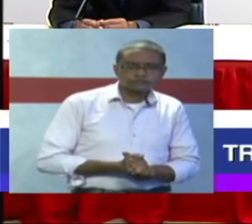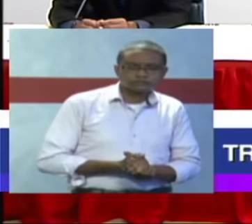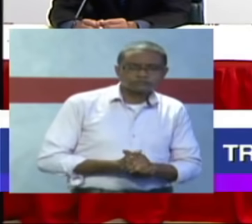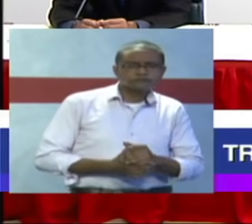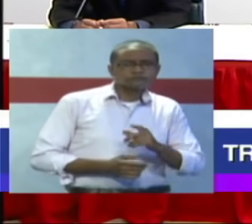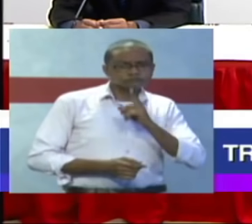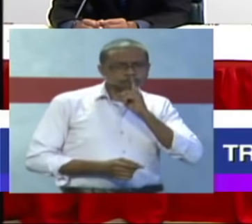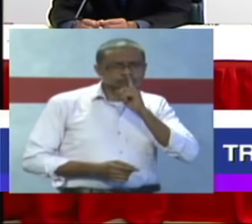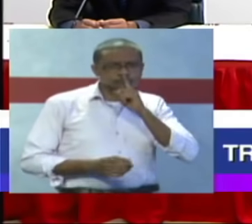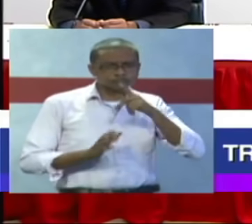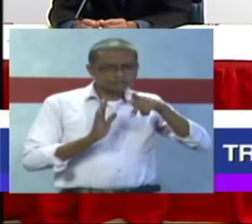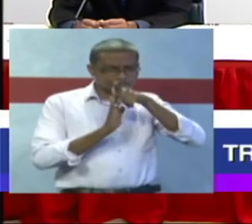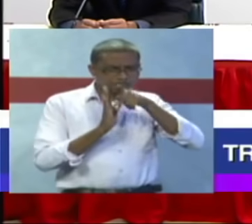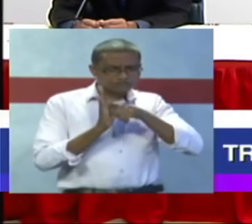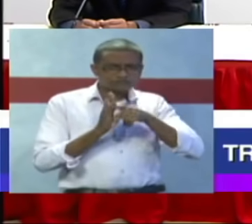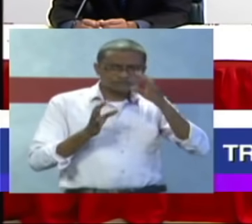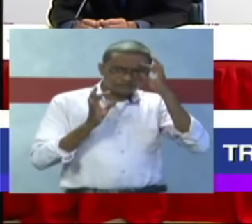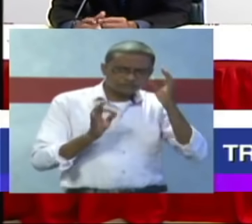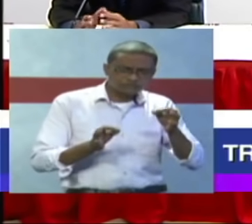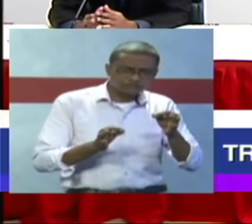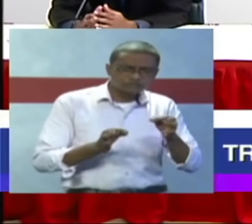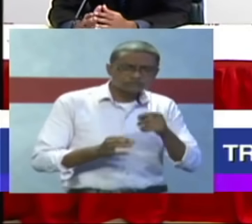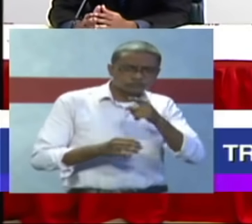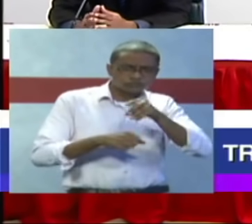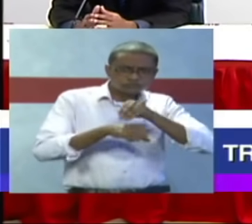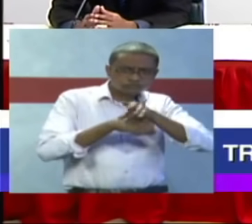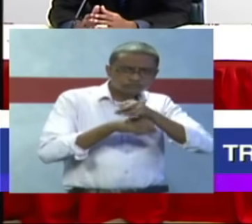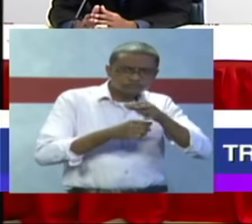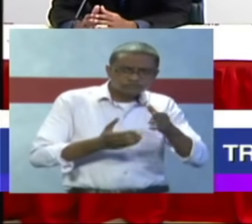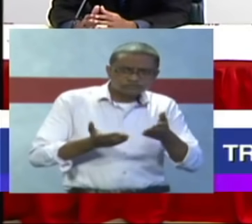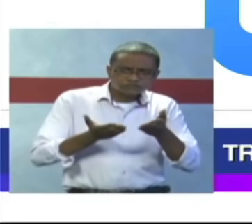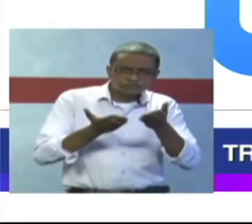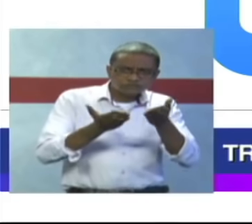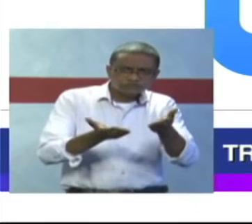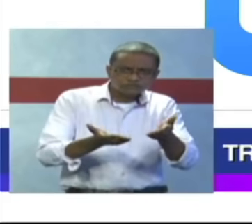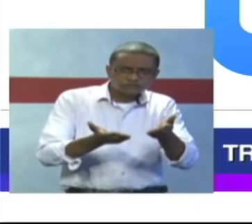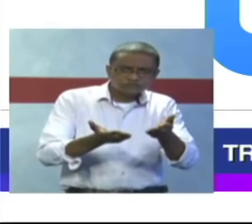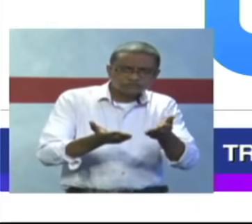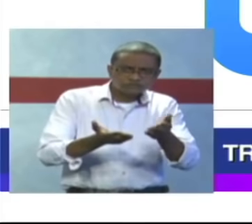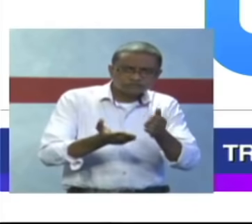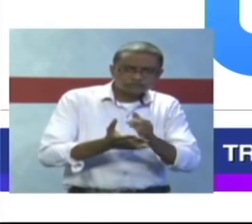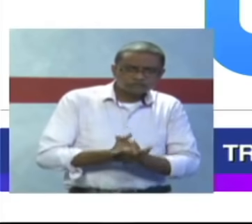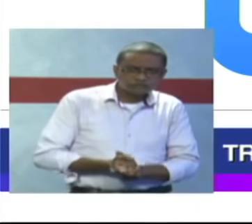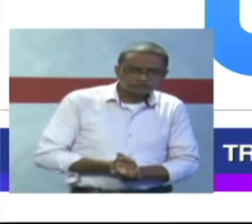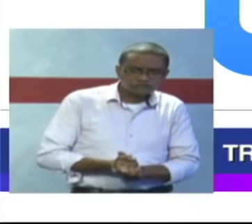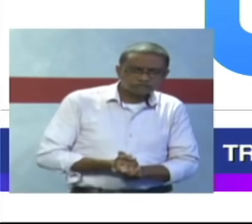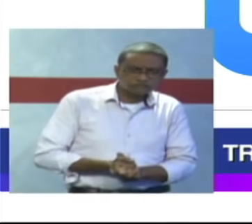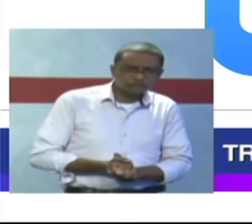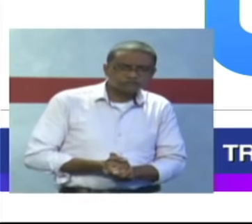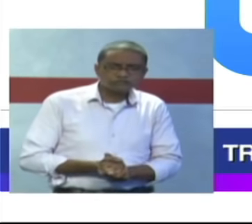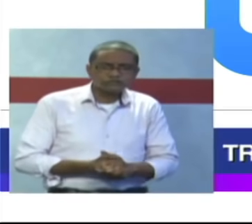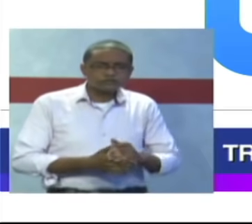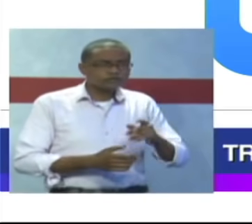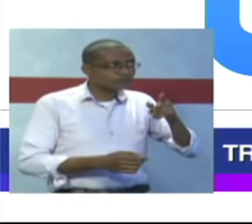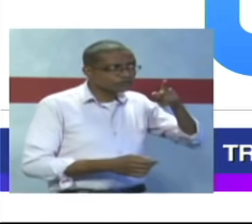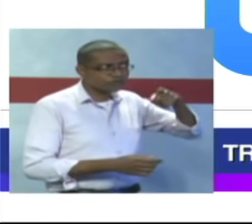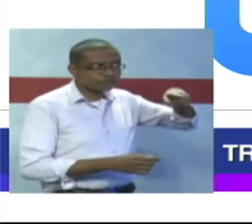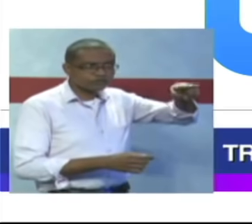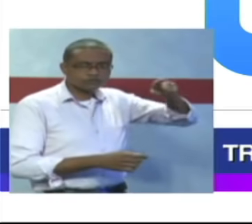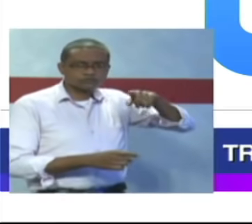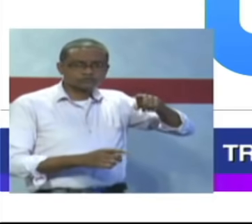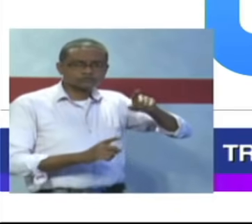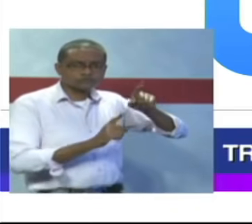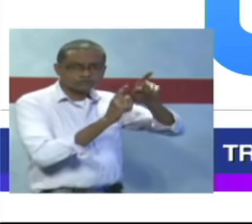considered a policy decision, would you recommend amendments be made to re-entry protocols for persons returning from the just concluded Miami